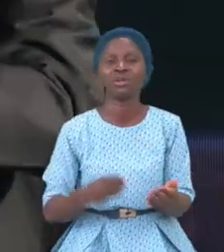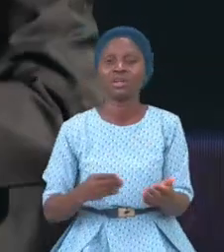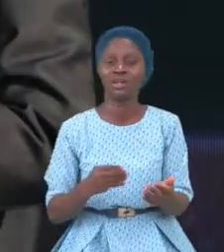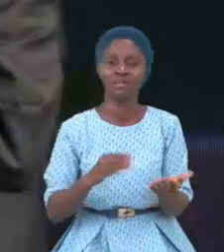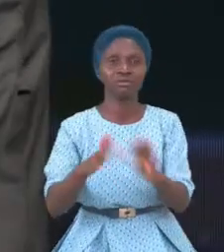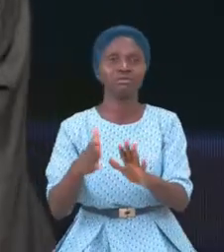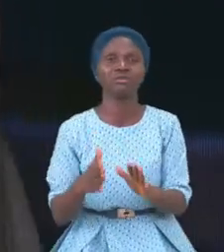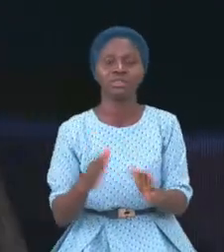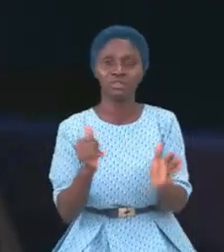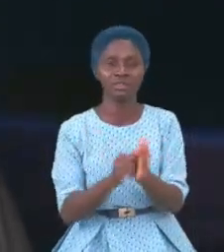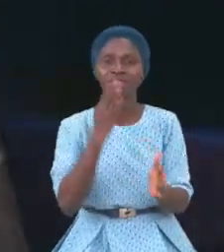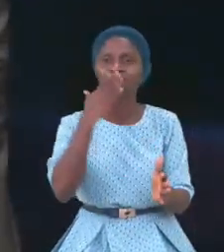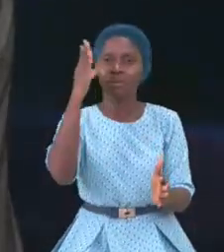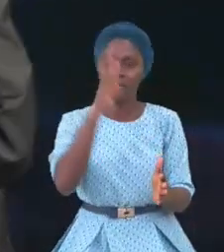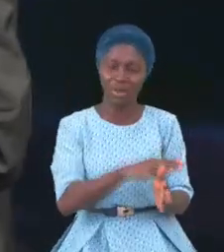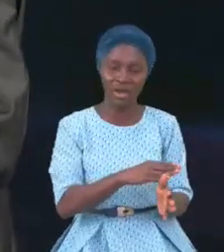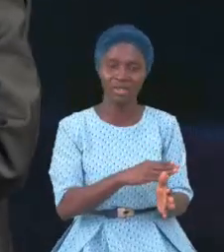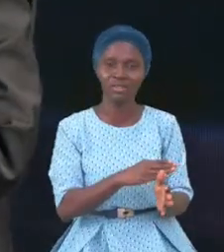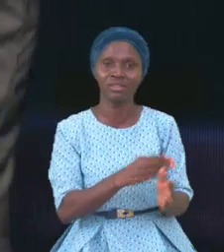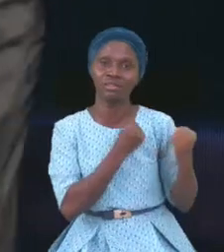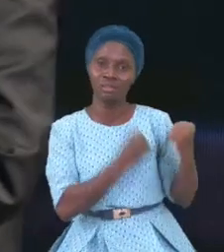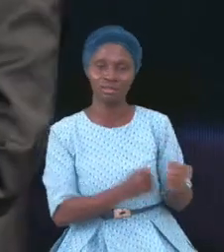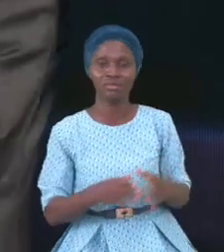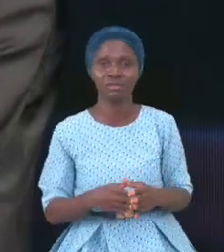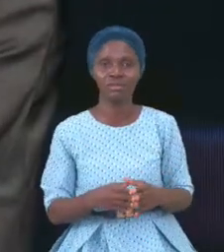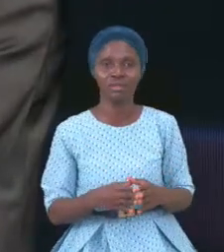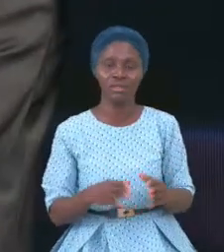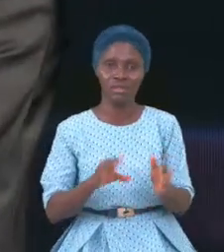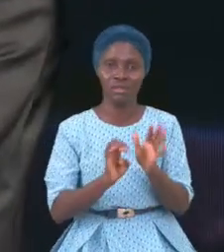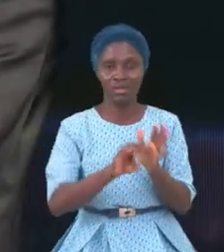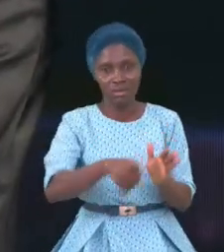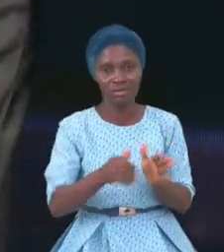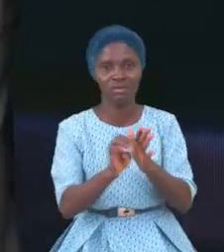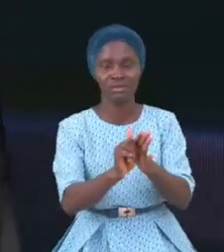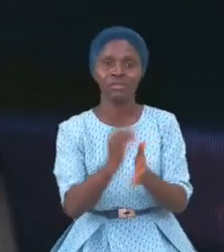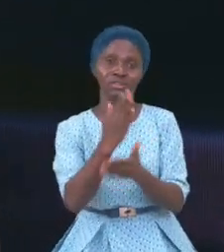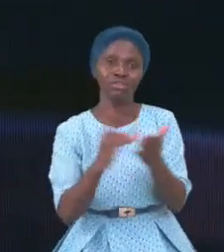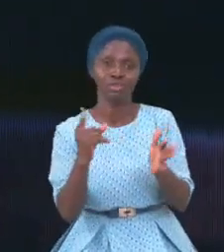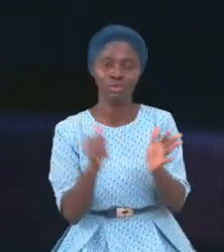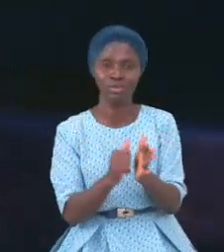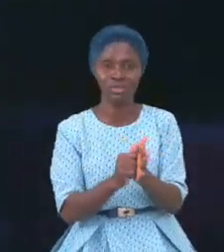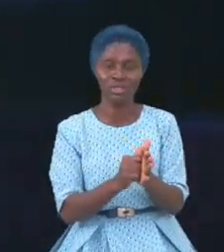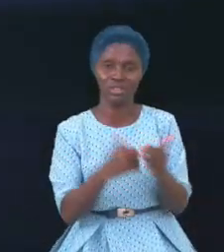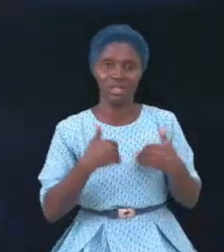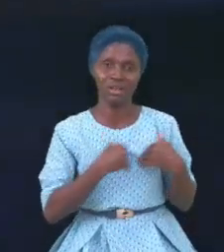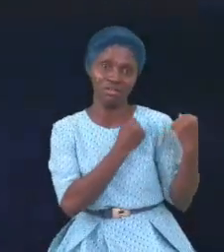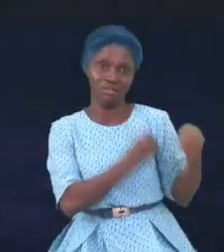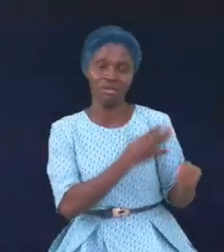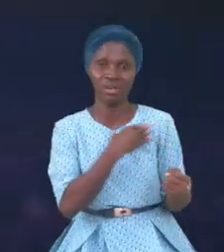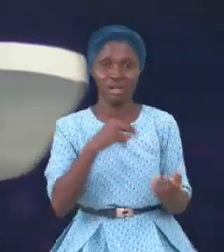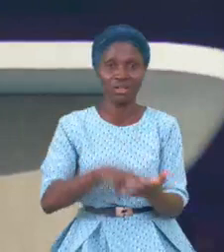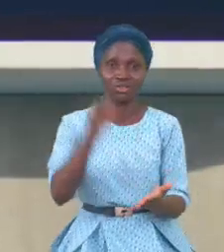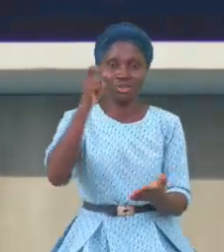face before the people, and he jumps into that river. Bad courage. Somebody sees a